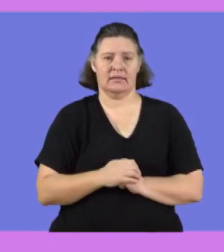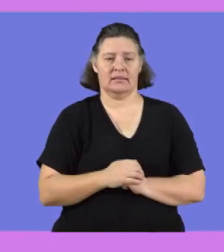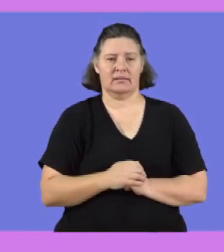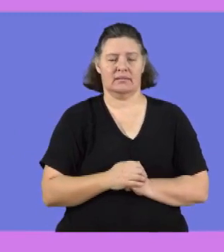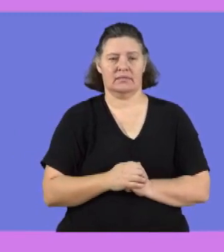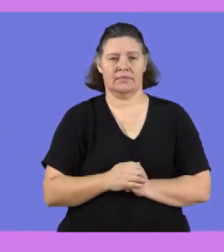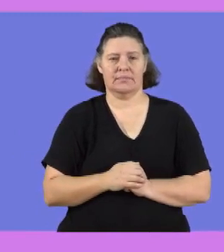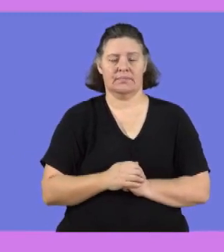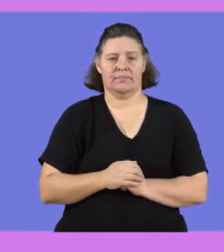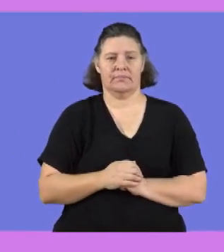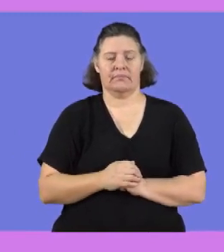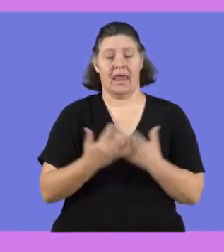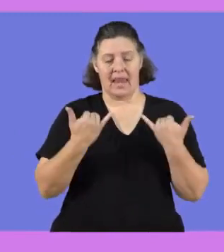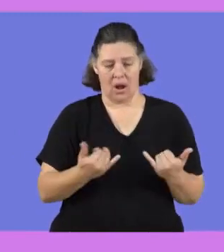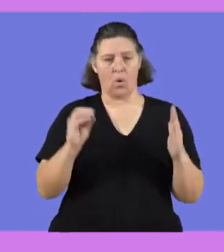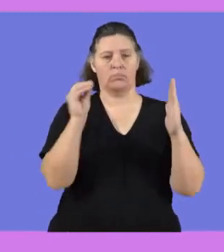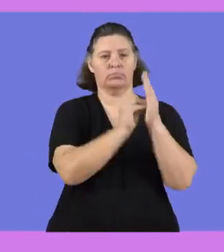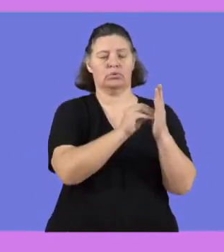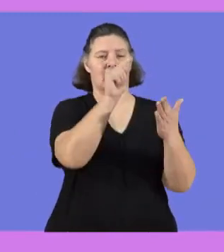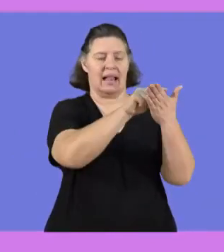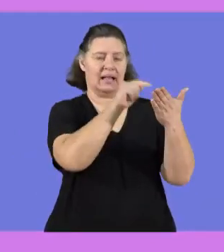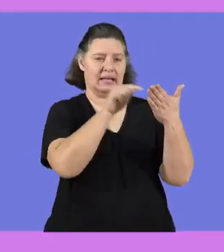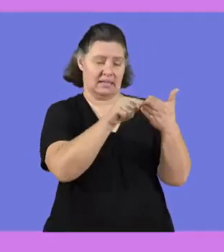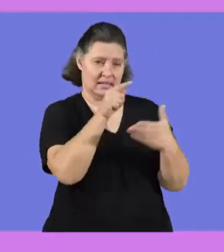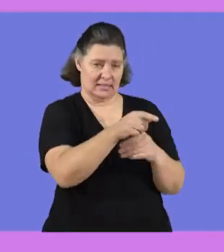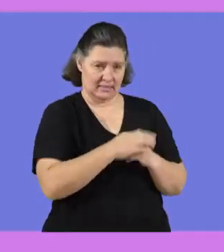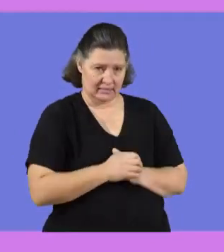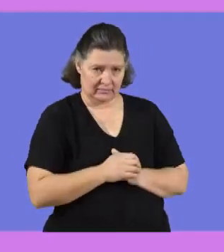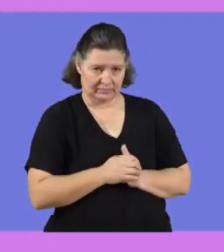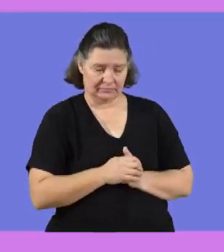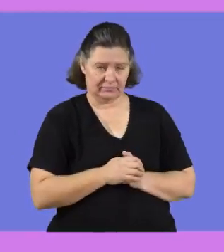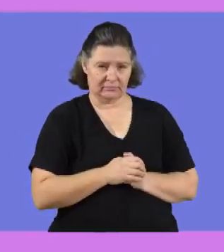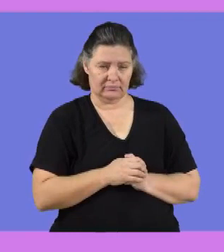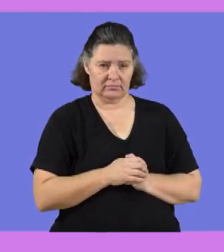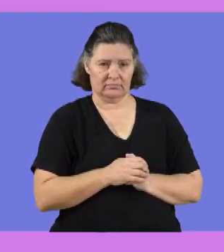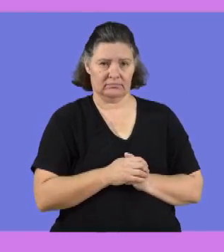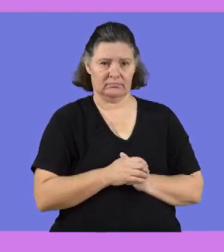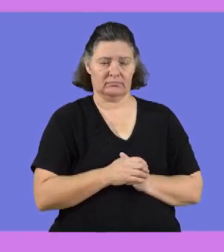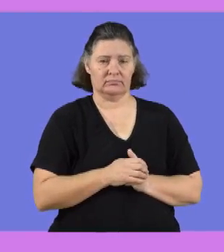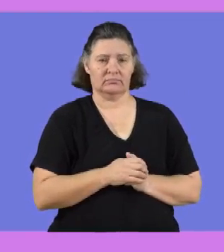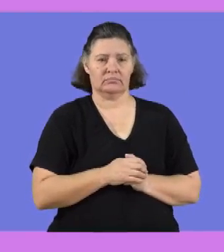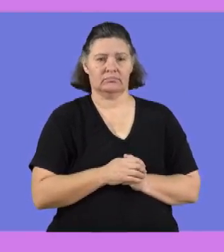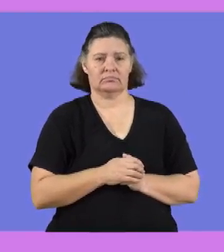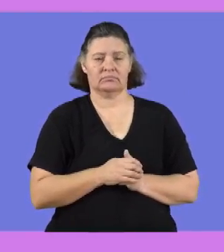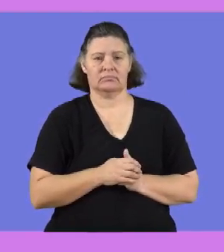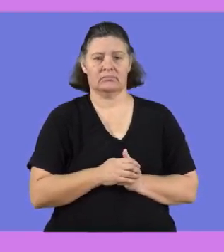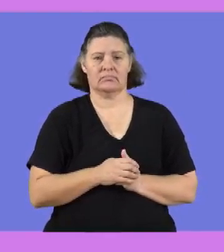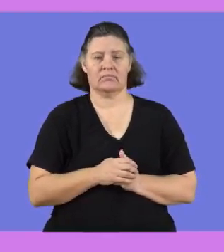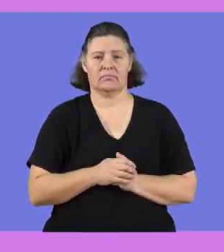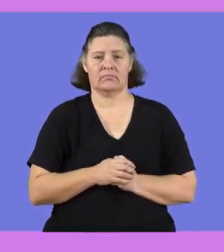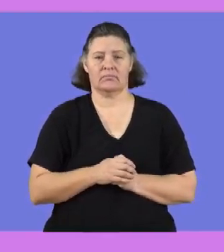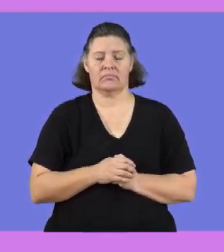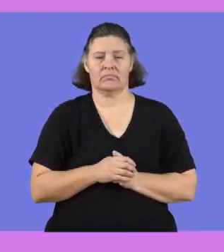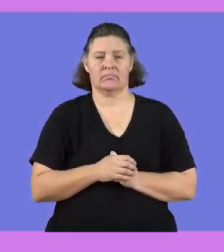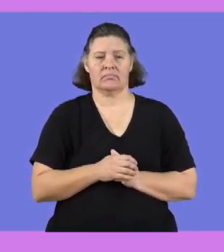14 divided by 100 multiplied by 200 rand. We are expressing 14% as